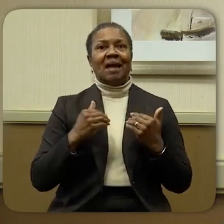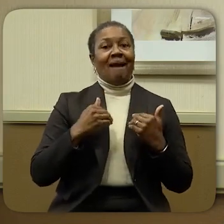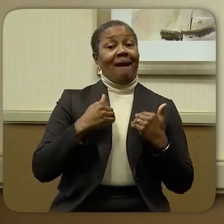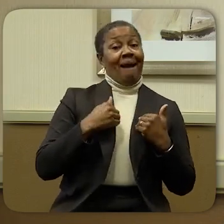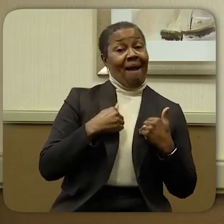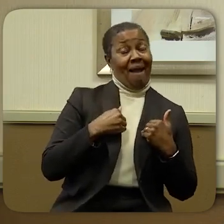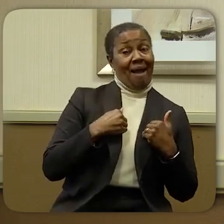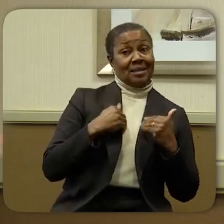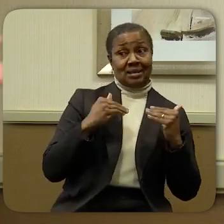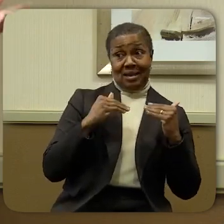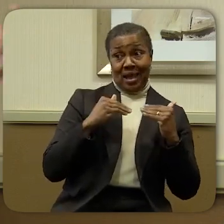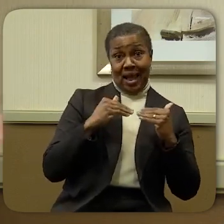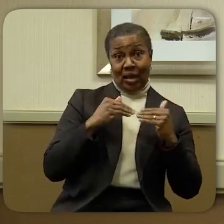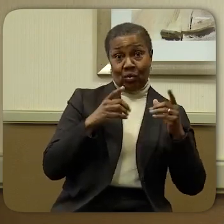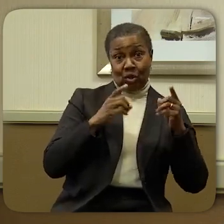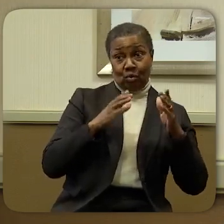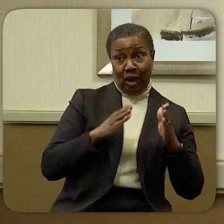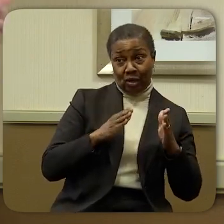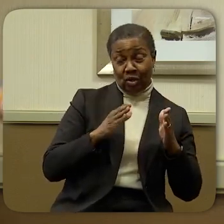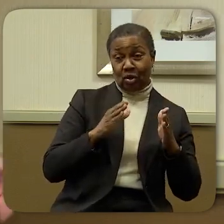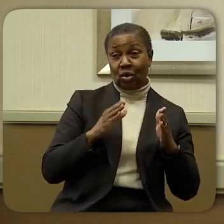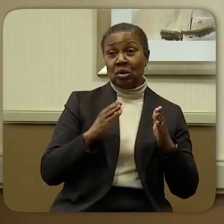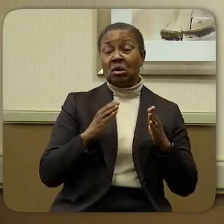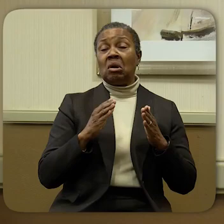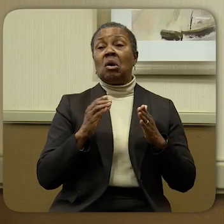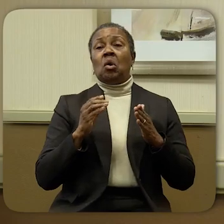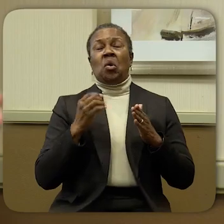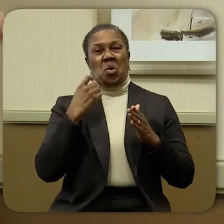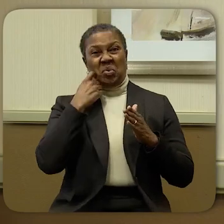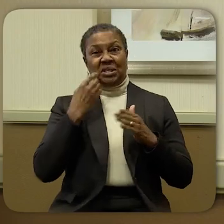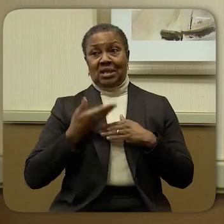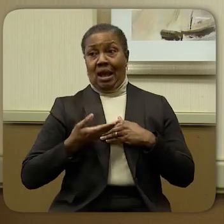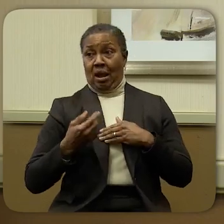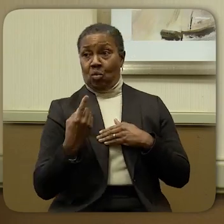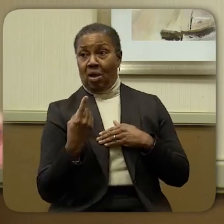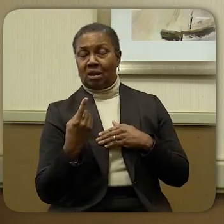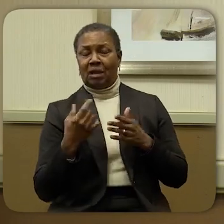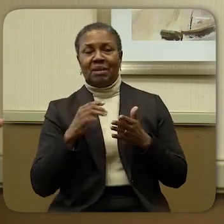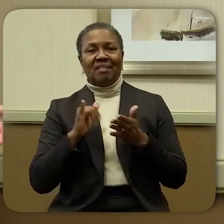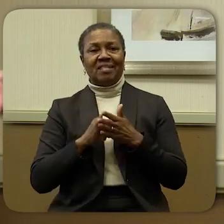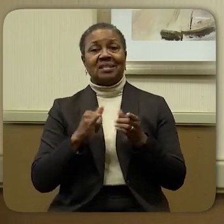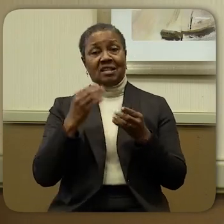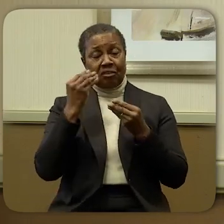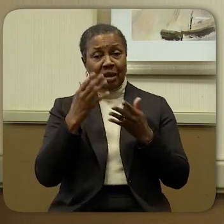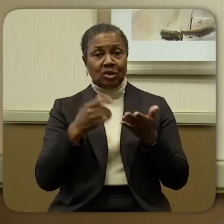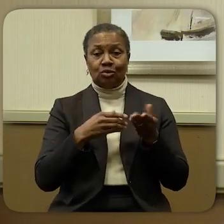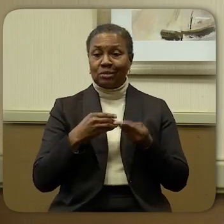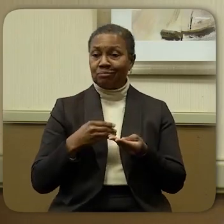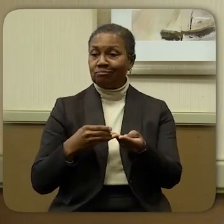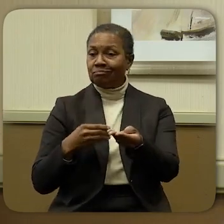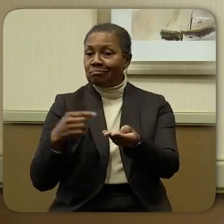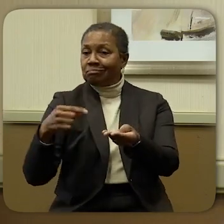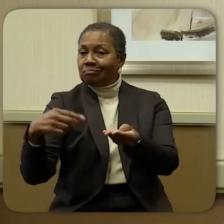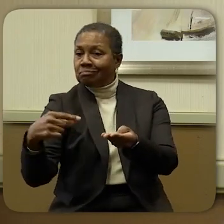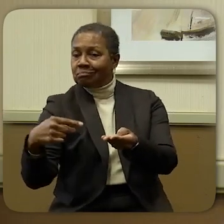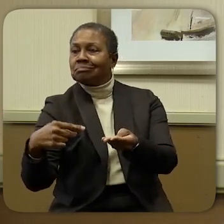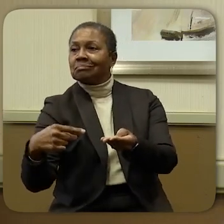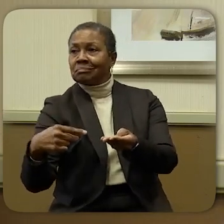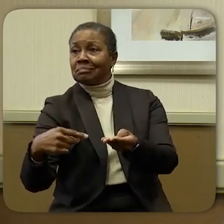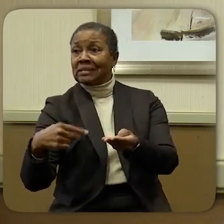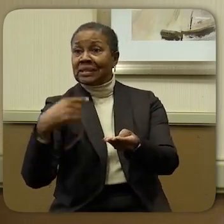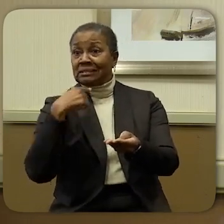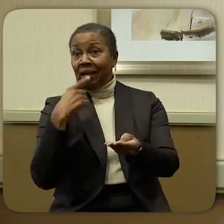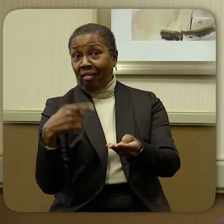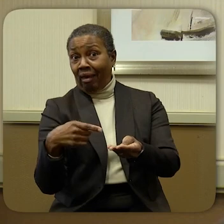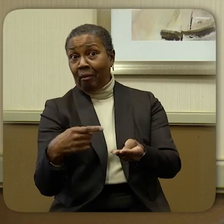has an equity director, or a lot of districts have recently hired one, this might be something to bring them into the conversation on as